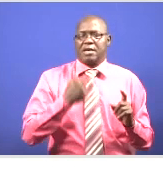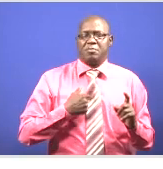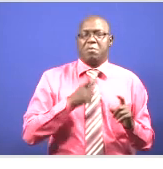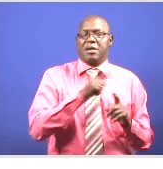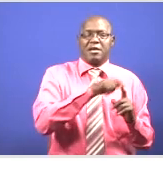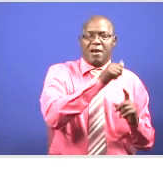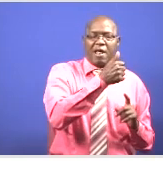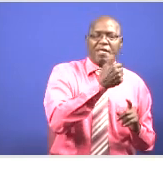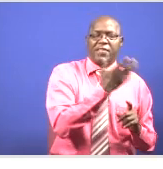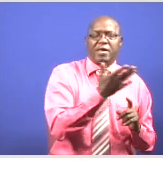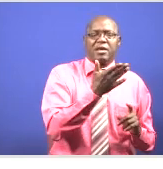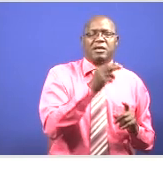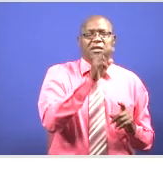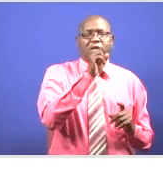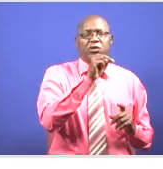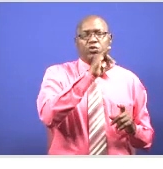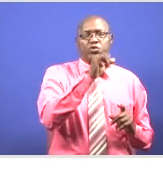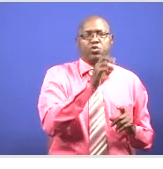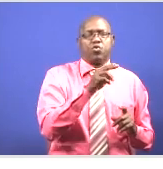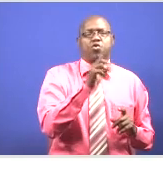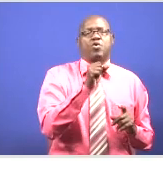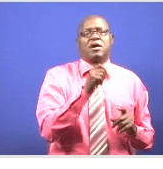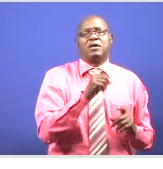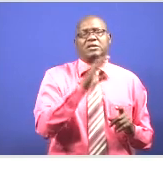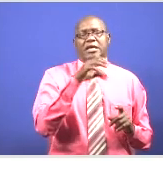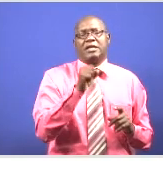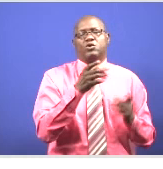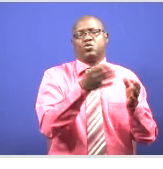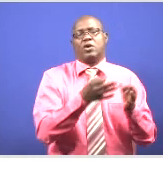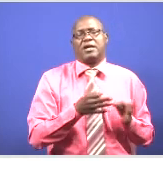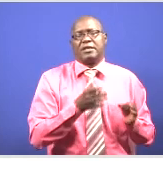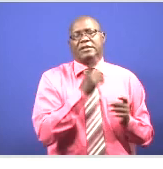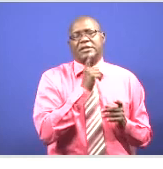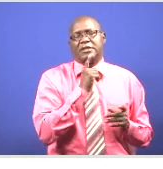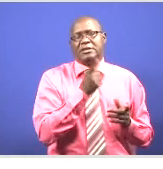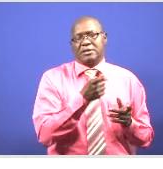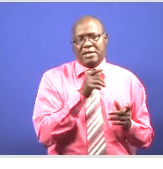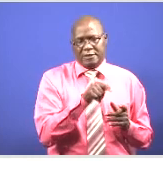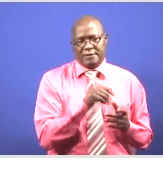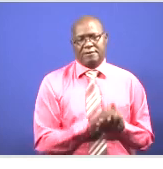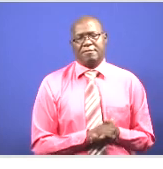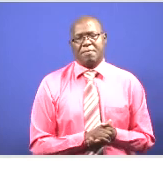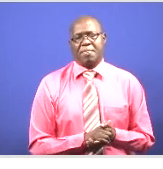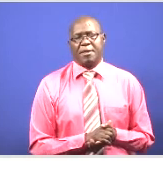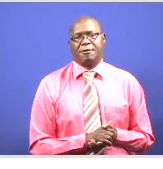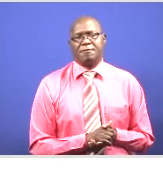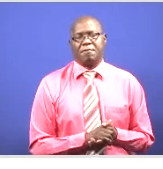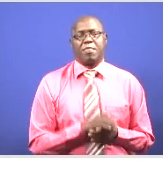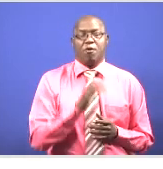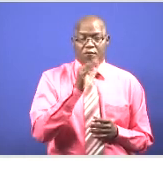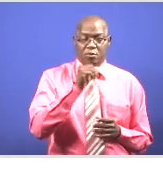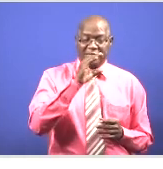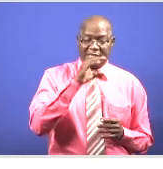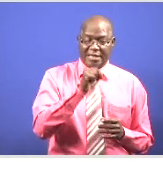when Njuguna Ndungu, the CS Treasury, tells you brace yourself for a tough economic time ahead. So when it comes from the CS